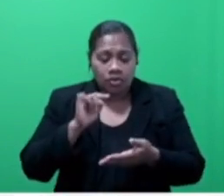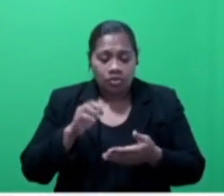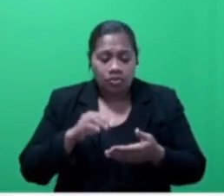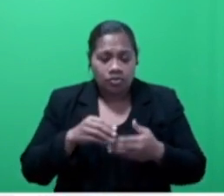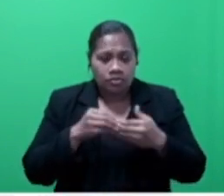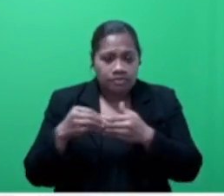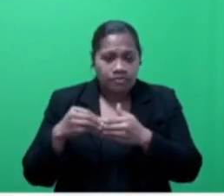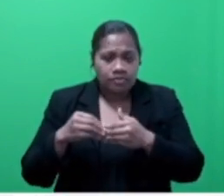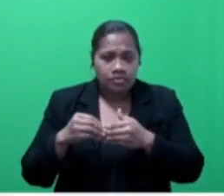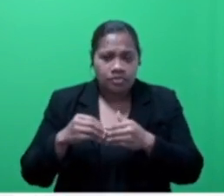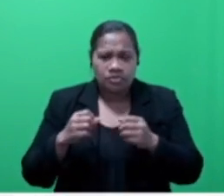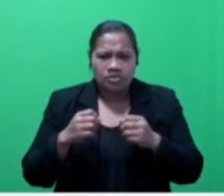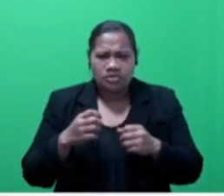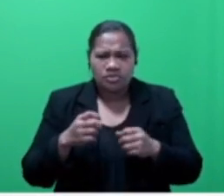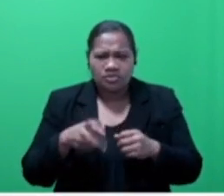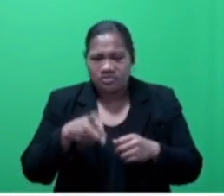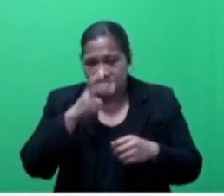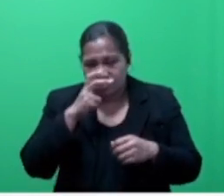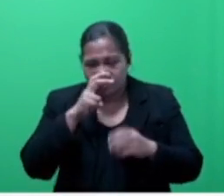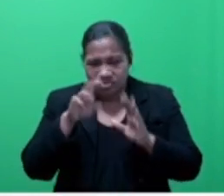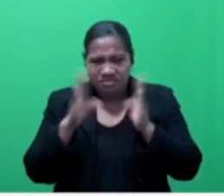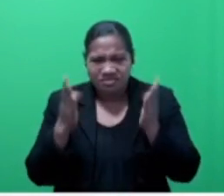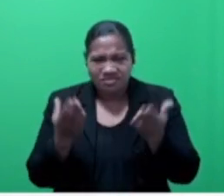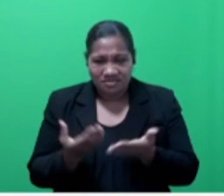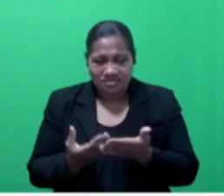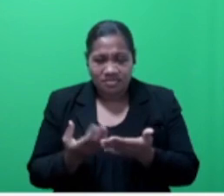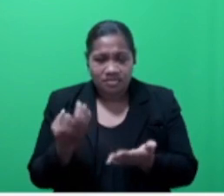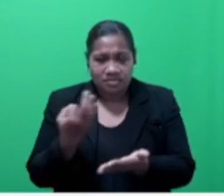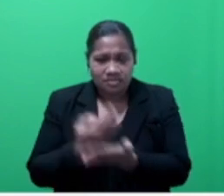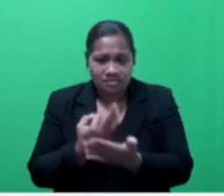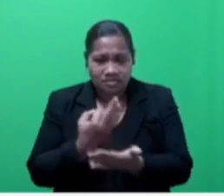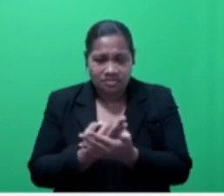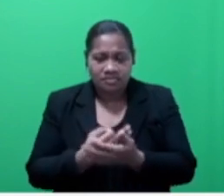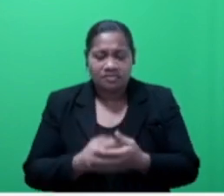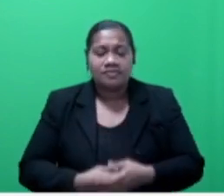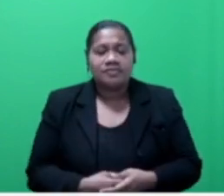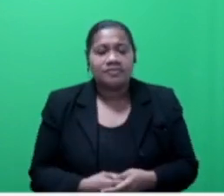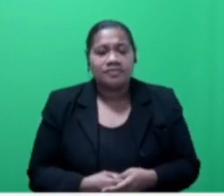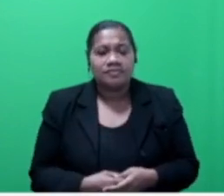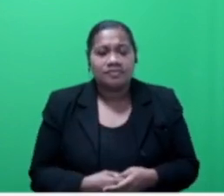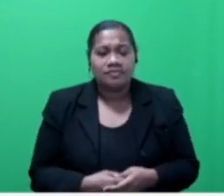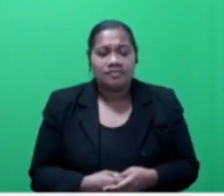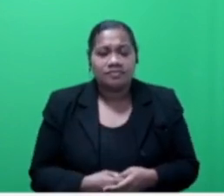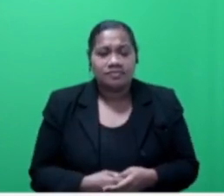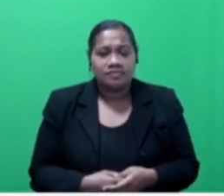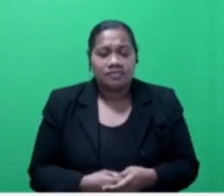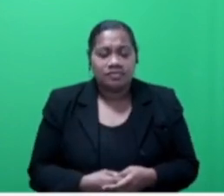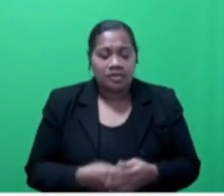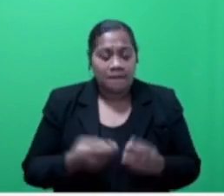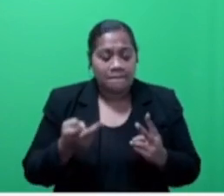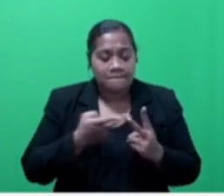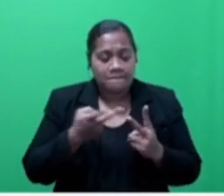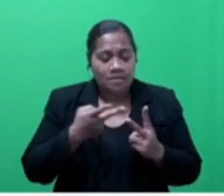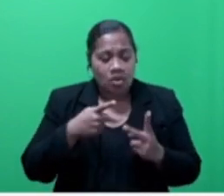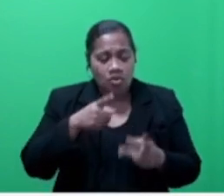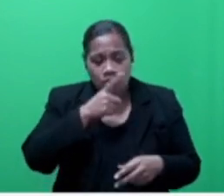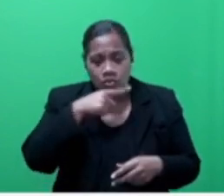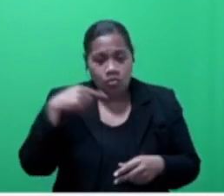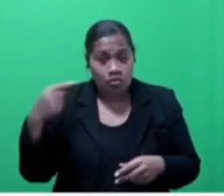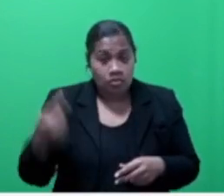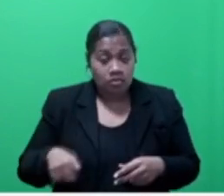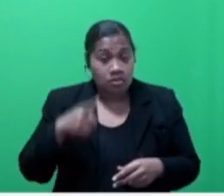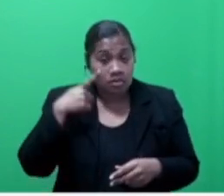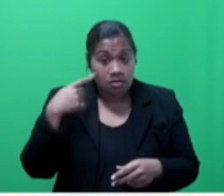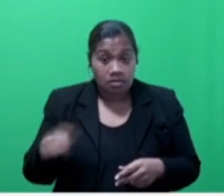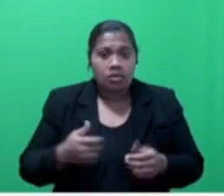conditioning and possible capital flight from emerging markets. Both Russia and Ukraine are large